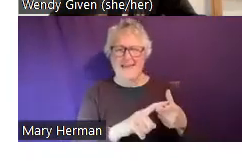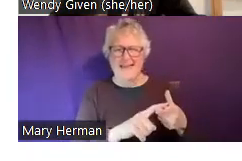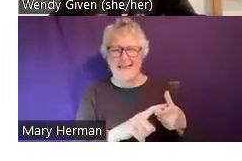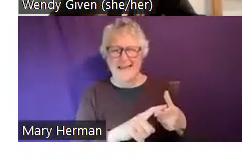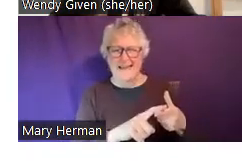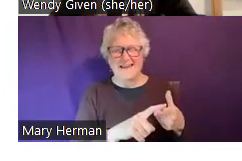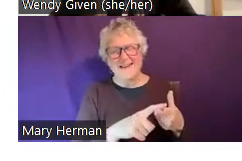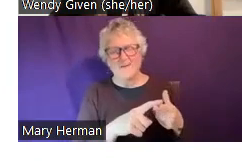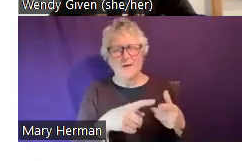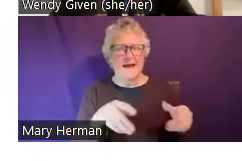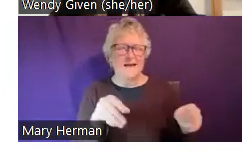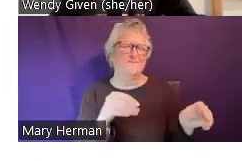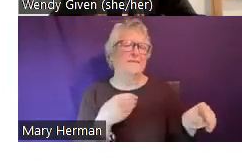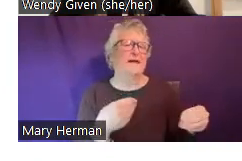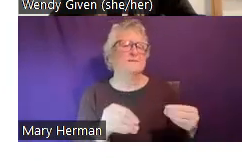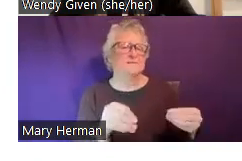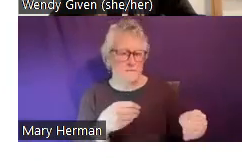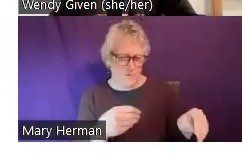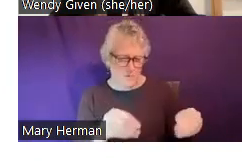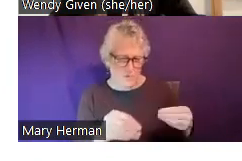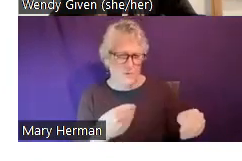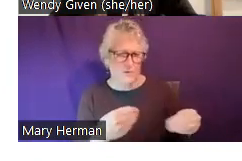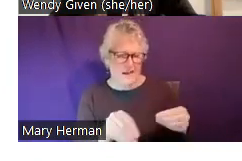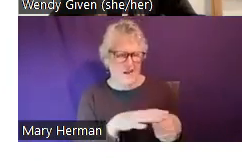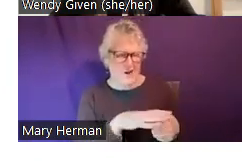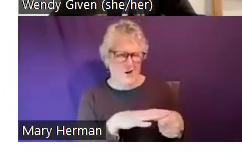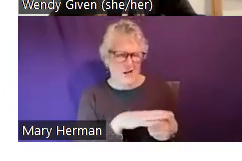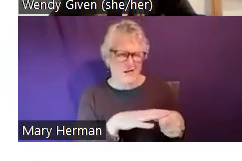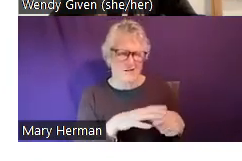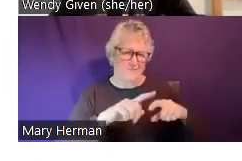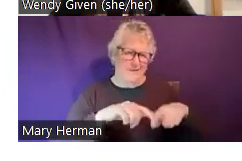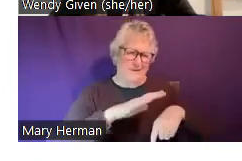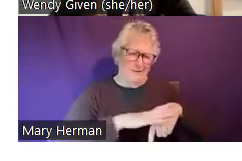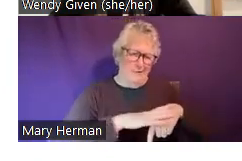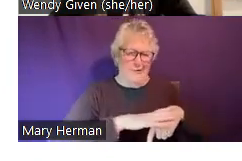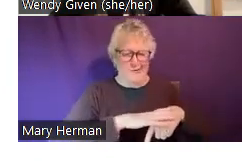out depending on the design and the work.